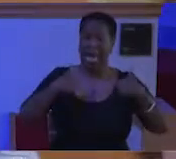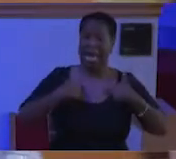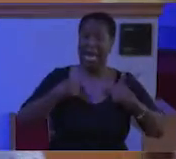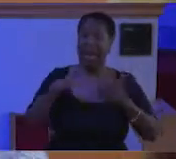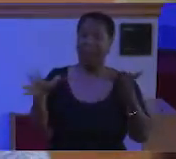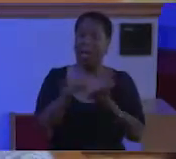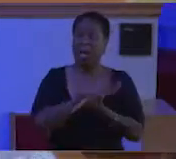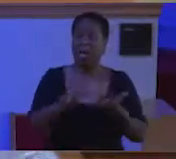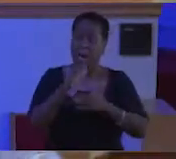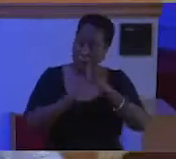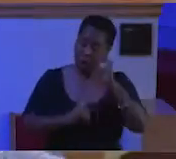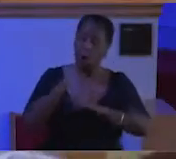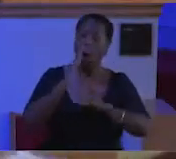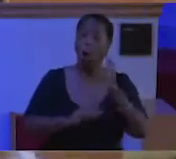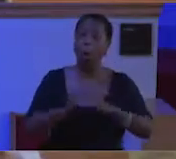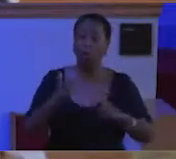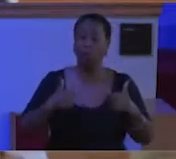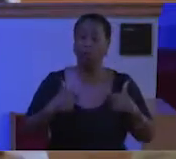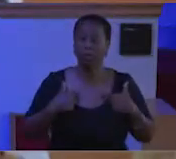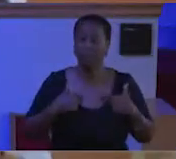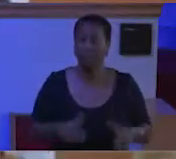consoled.